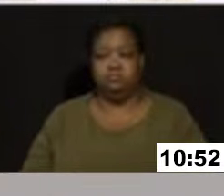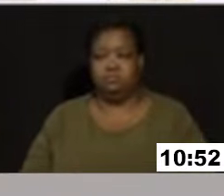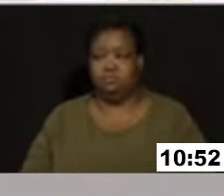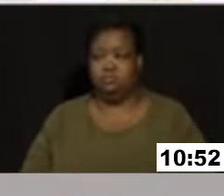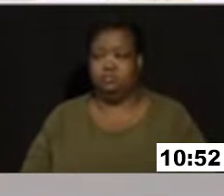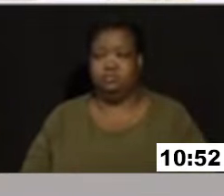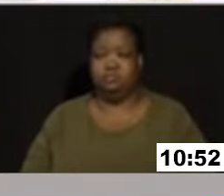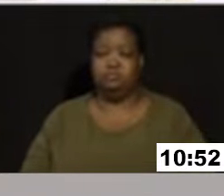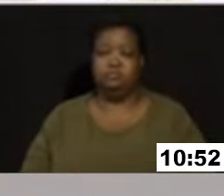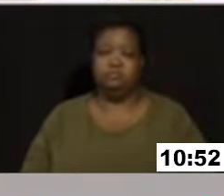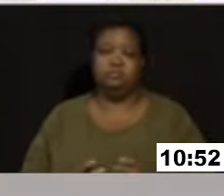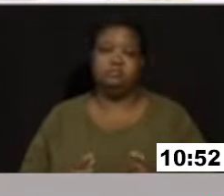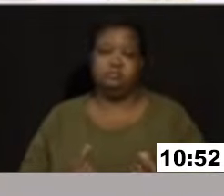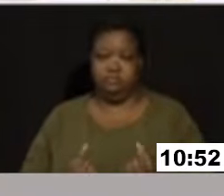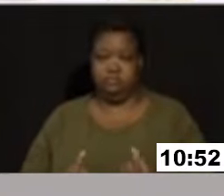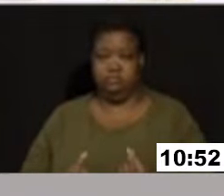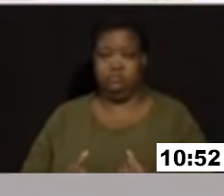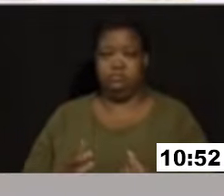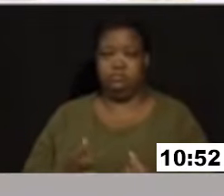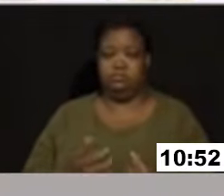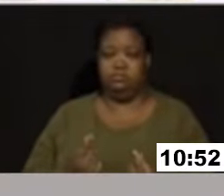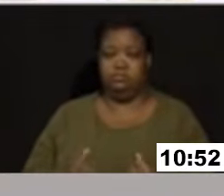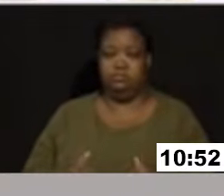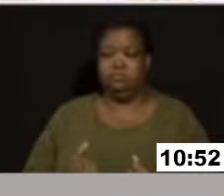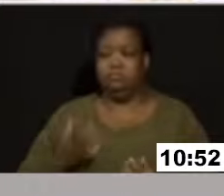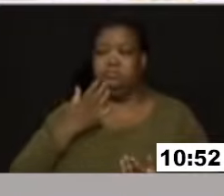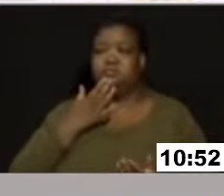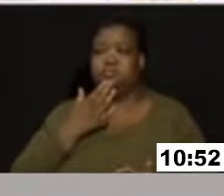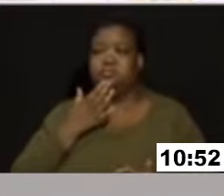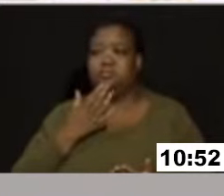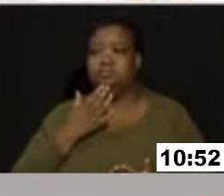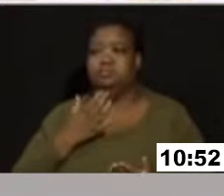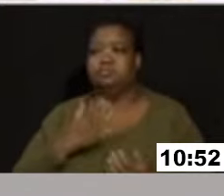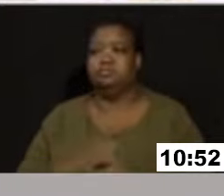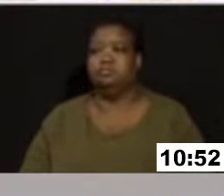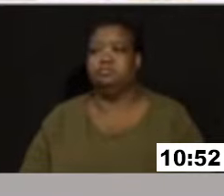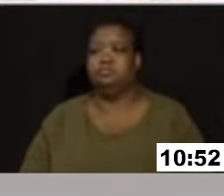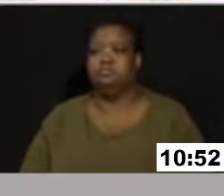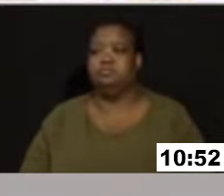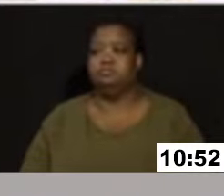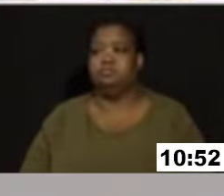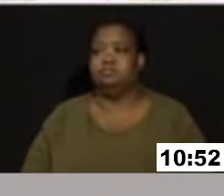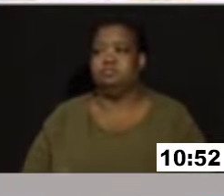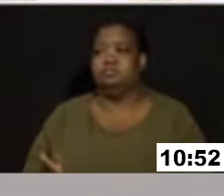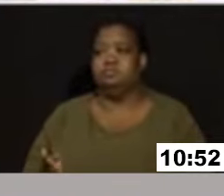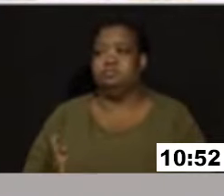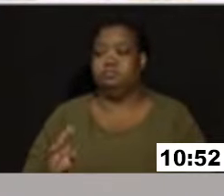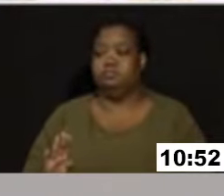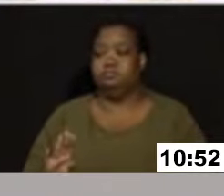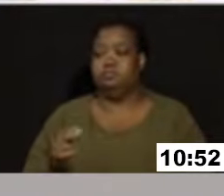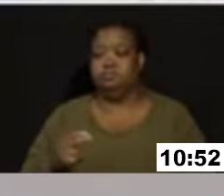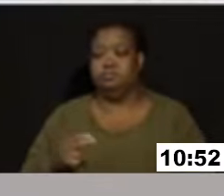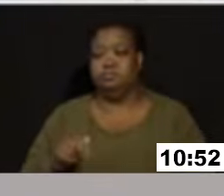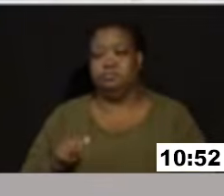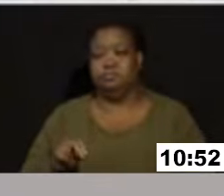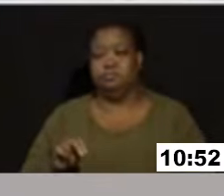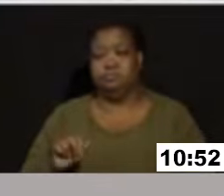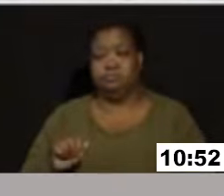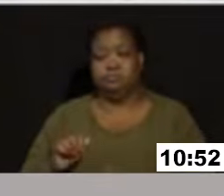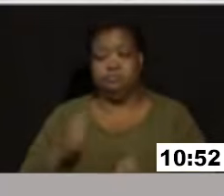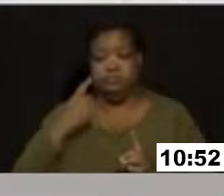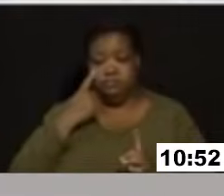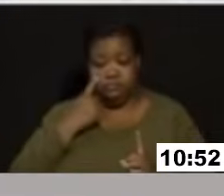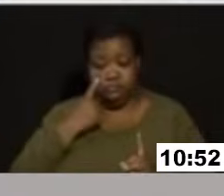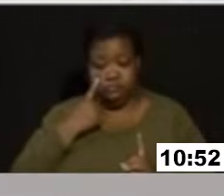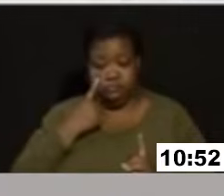We shall do so, Chairperson. Thank you. Mr. Banai, your witness. Thank you, Chair. If I can